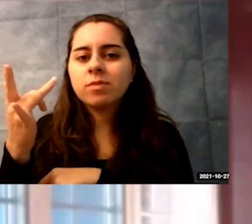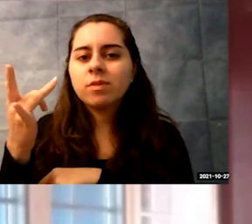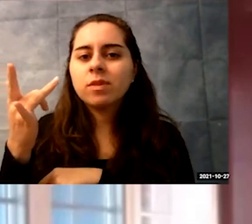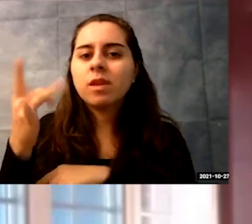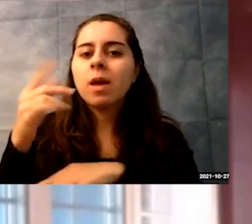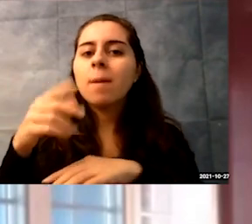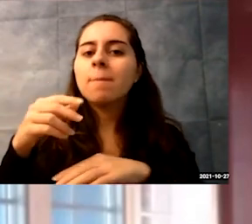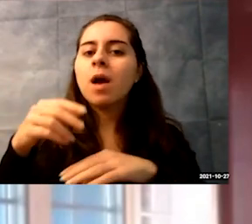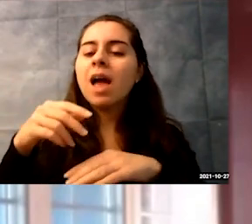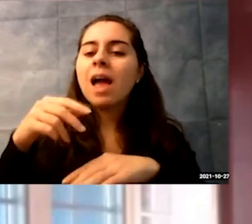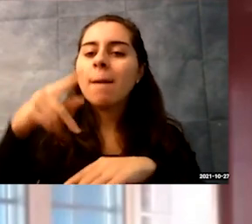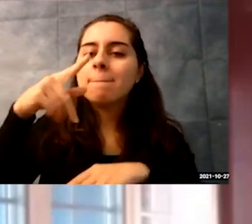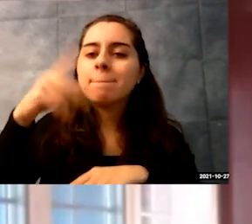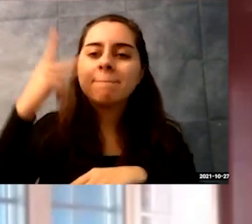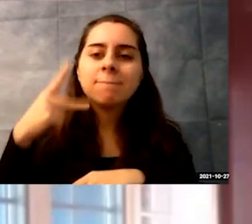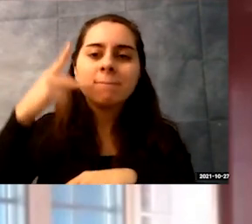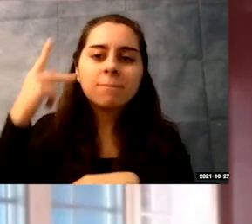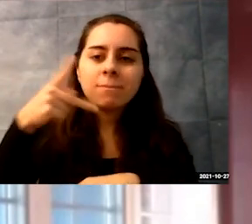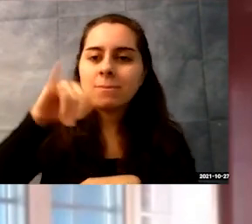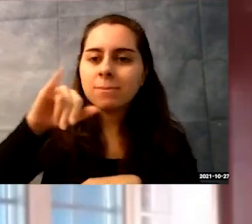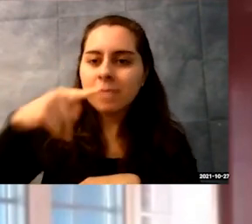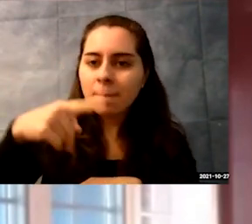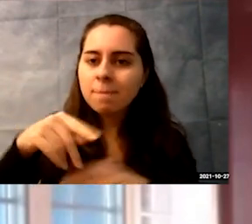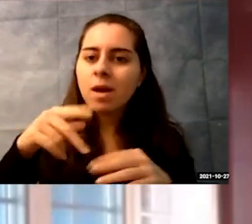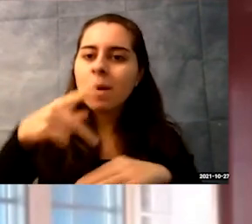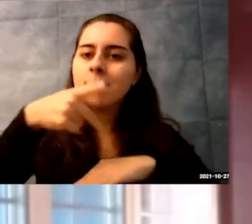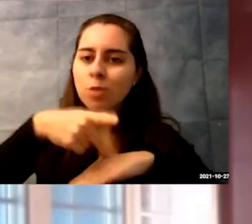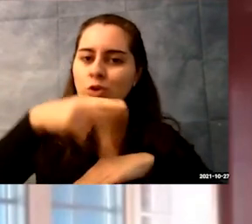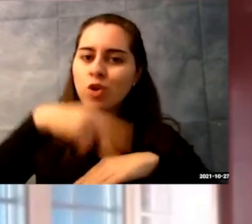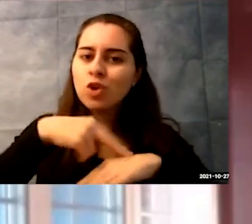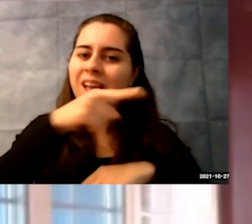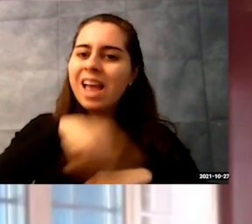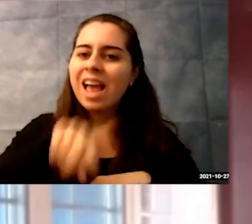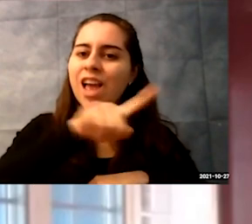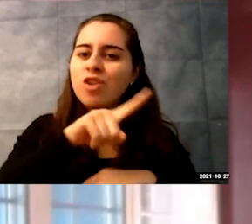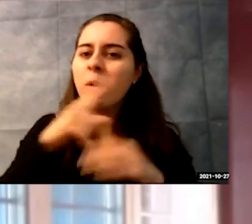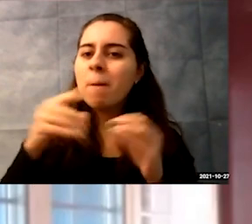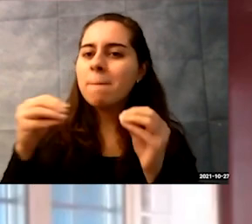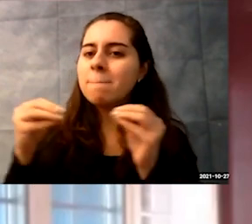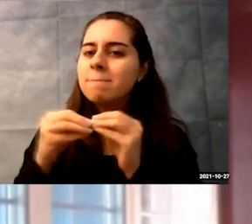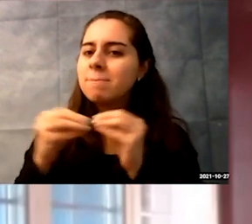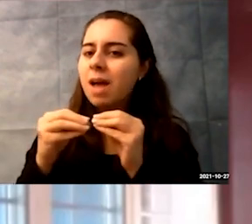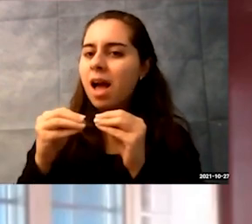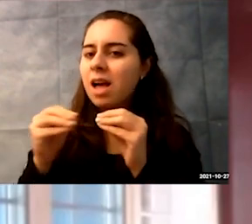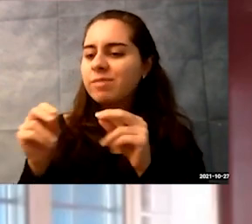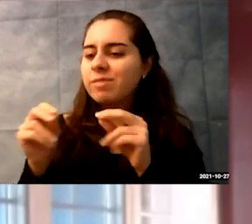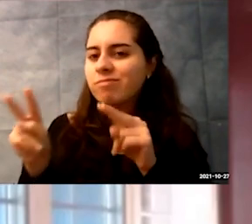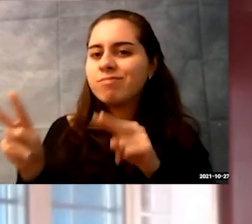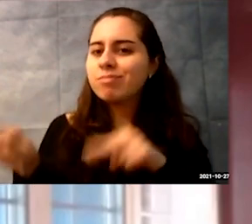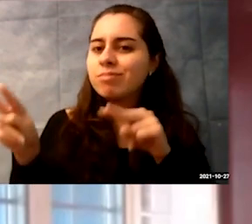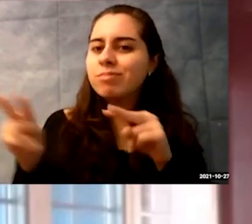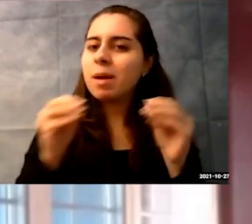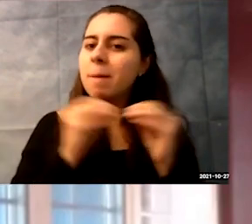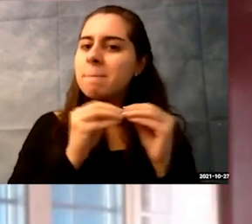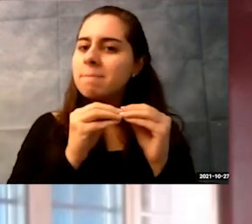with the Puerto Rican Independence Party, because that was much more of an of a middle class and upper class party than was the